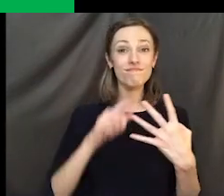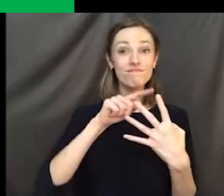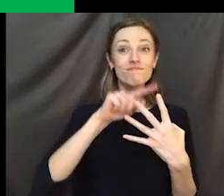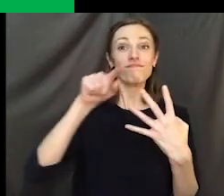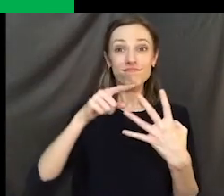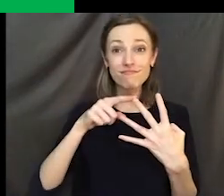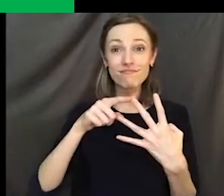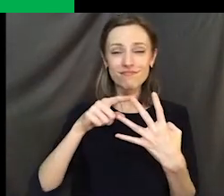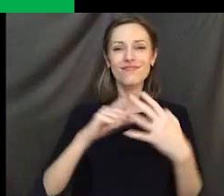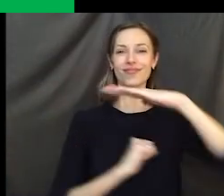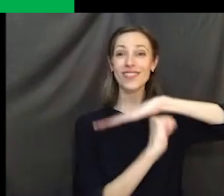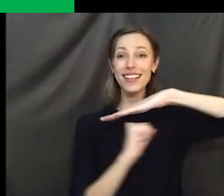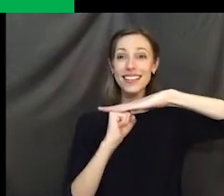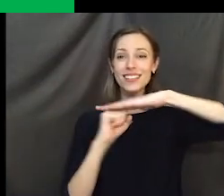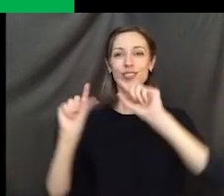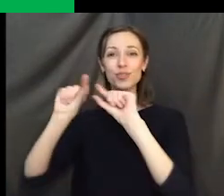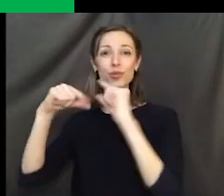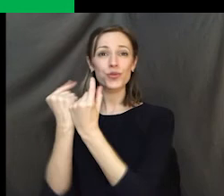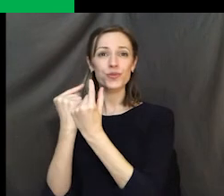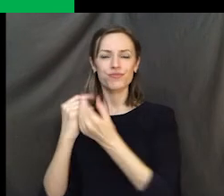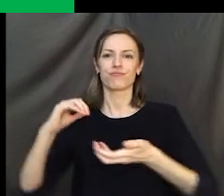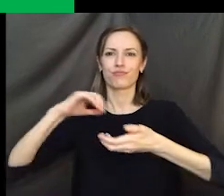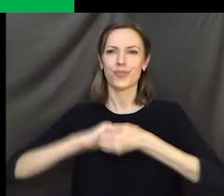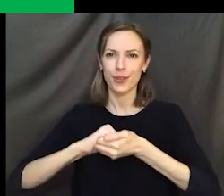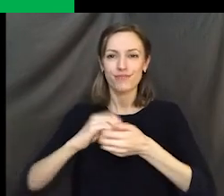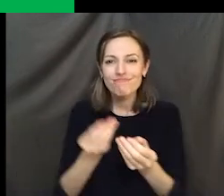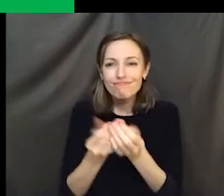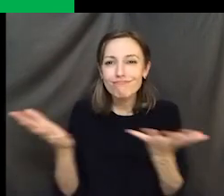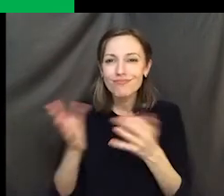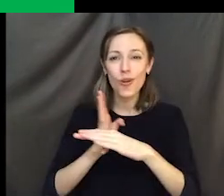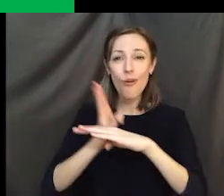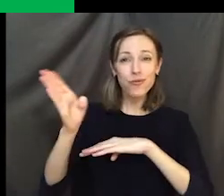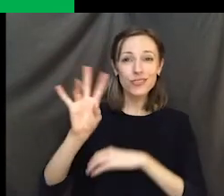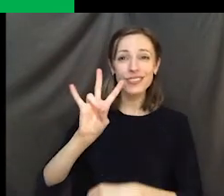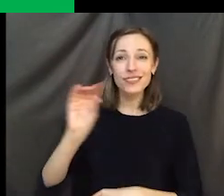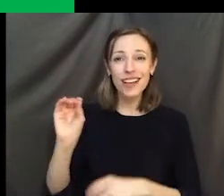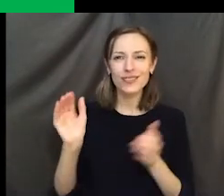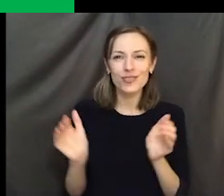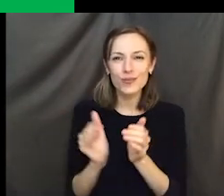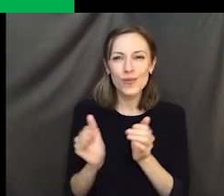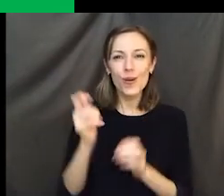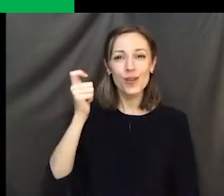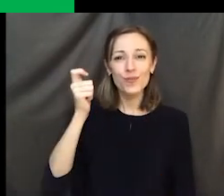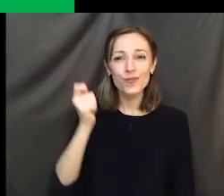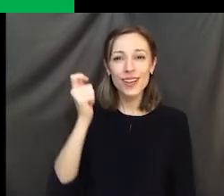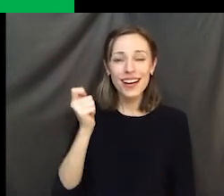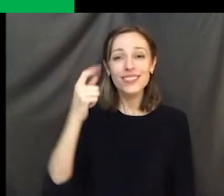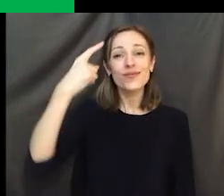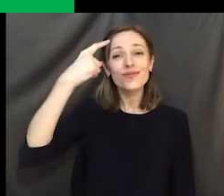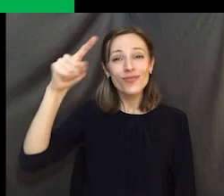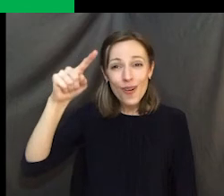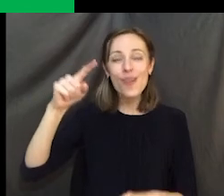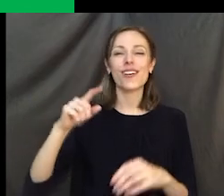Next, the Foundation has partnered with the LEGO Group to give out more than 70 small grants to actors working at the community level in 20